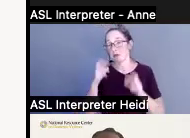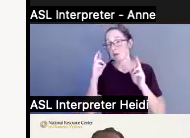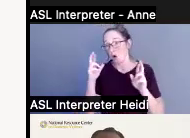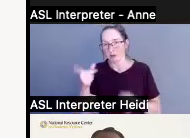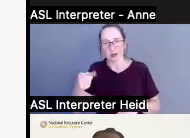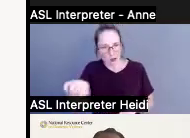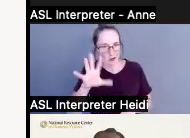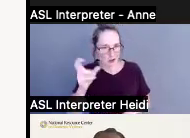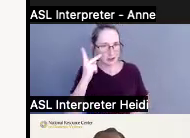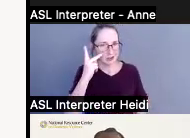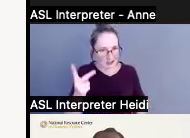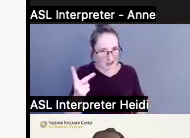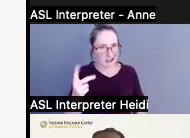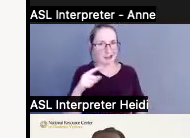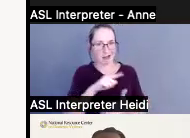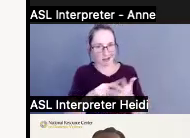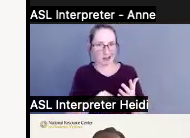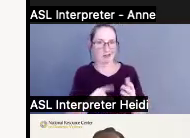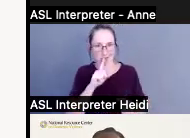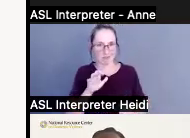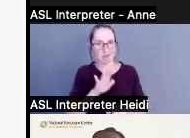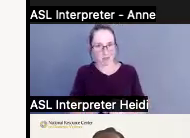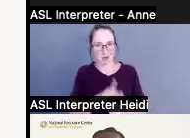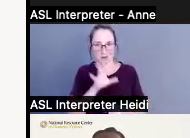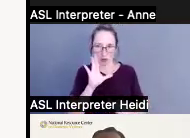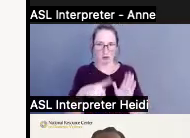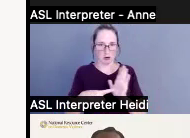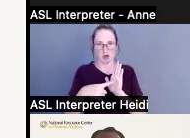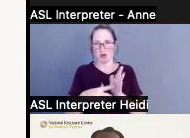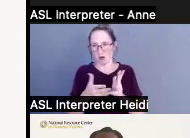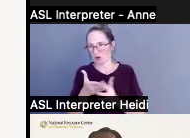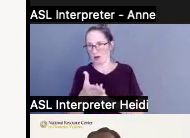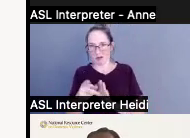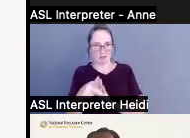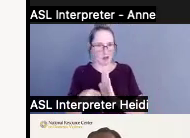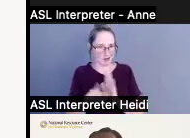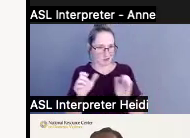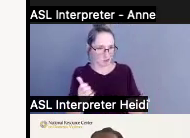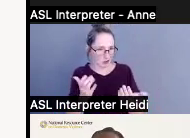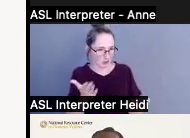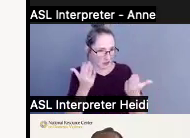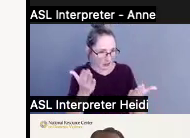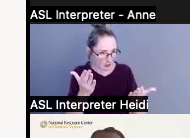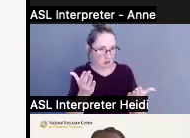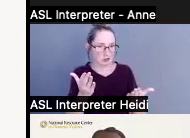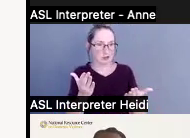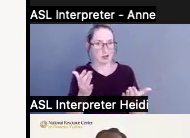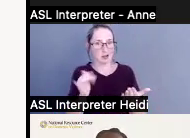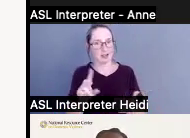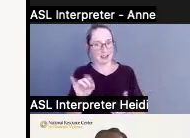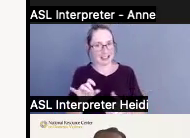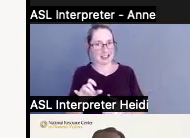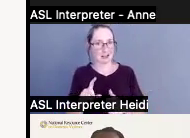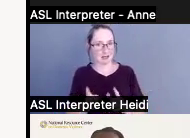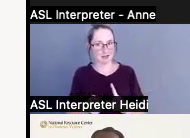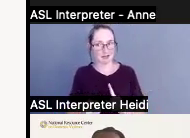will see these commitments reflected throughout the policy recommendations that did surface from